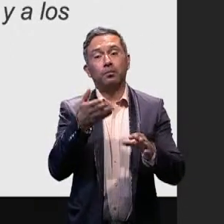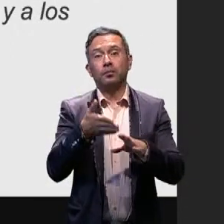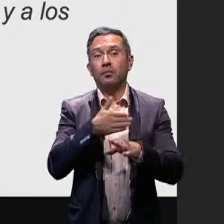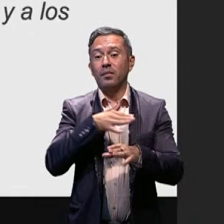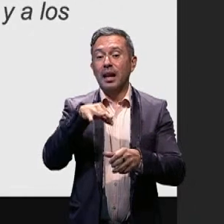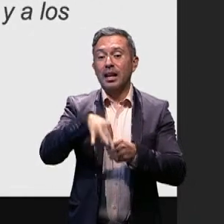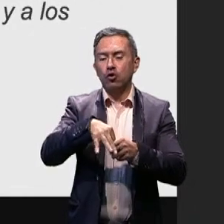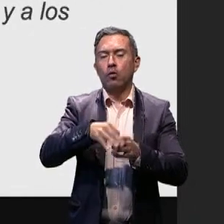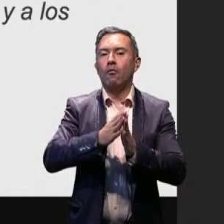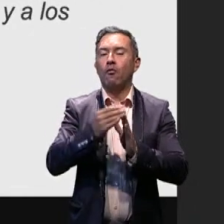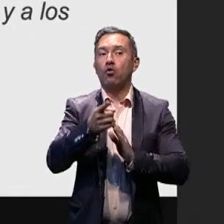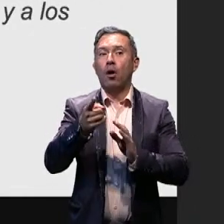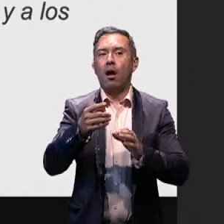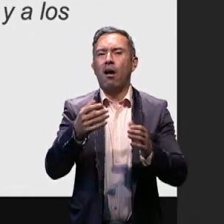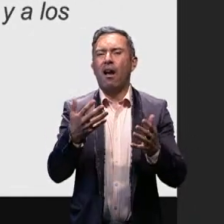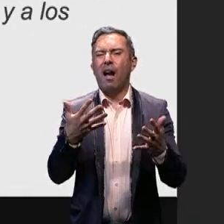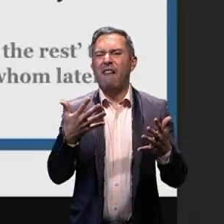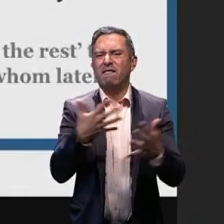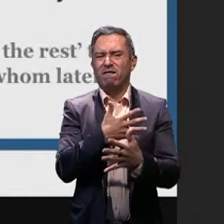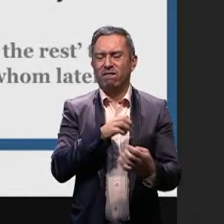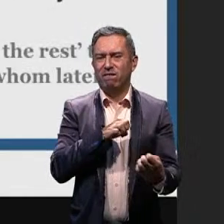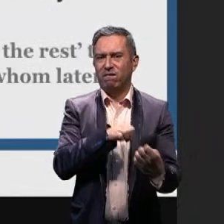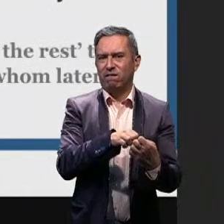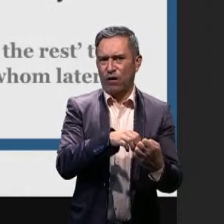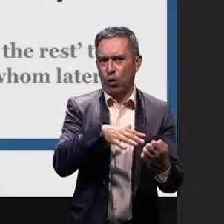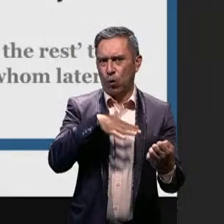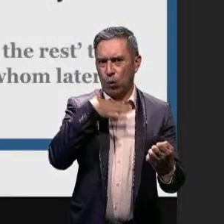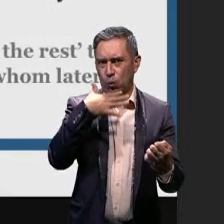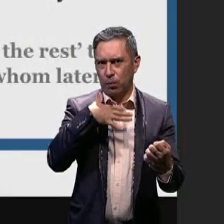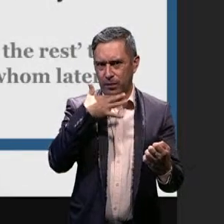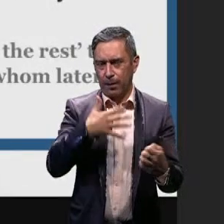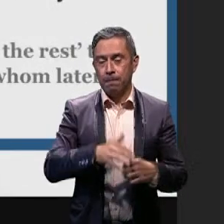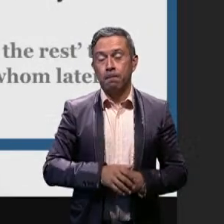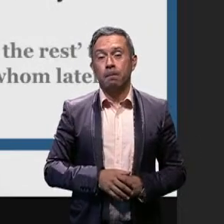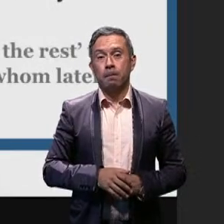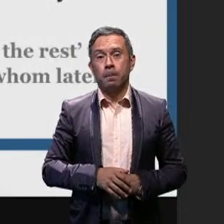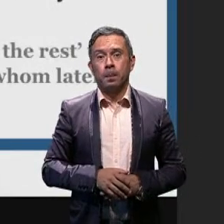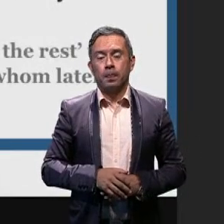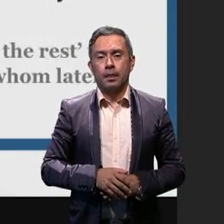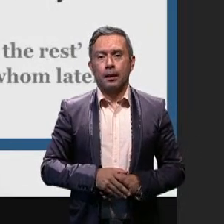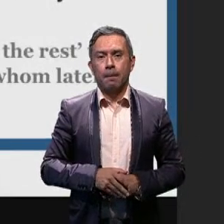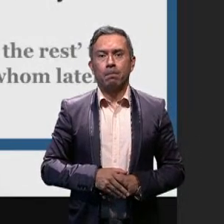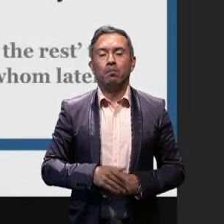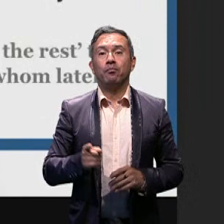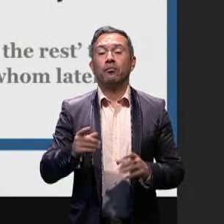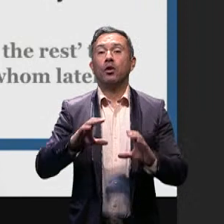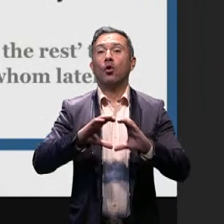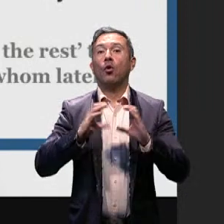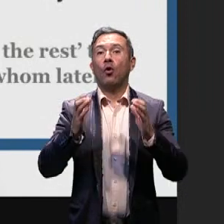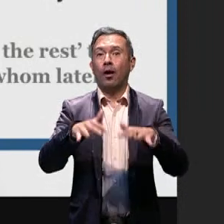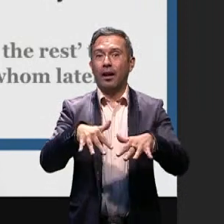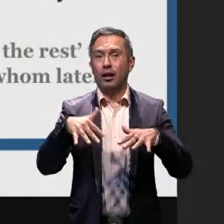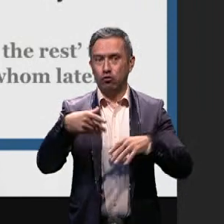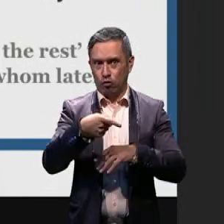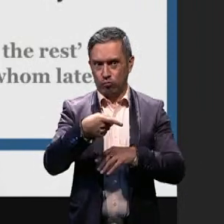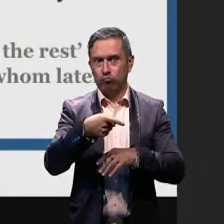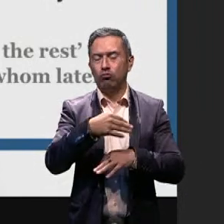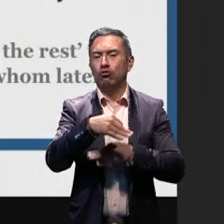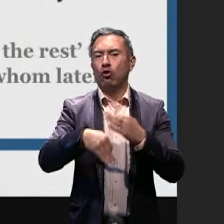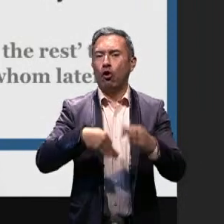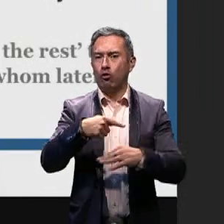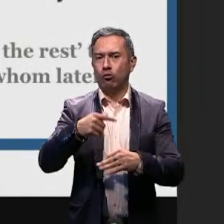Republican congressmen to do the rest. Now, thankfully, Attorney Barr and other attorney generals would not do